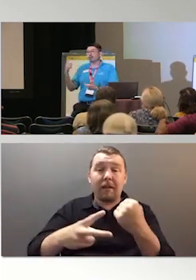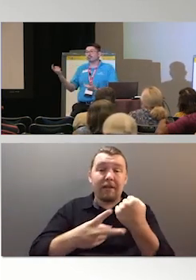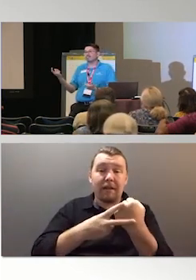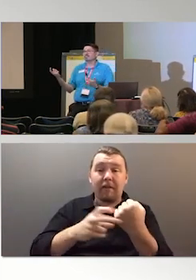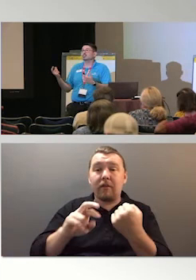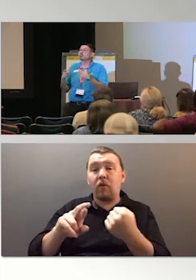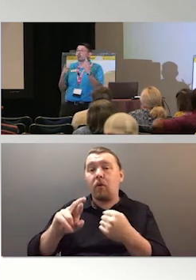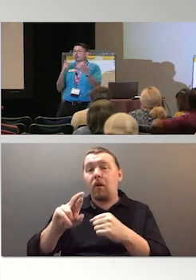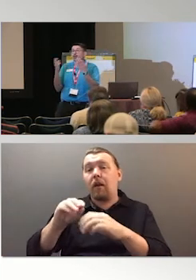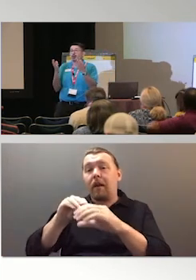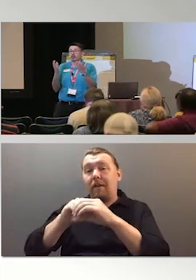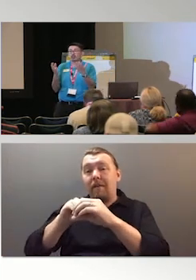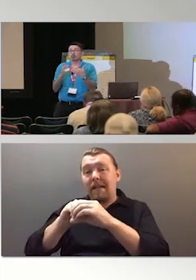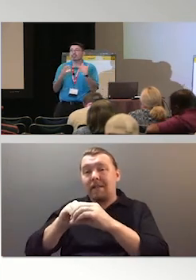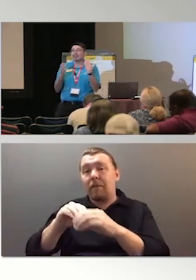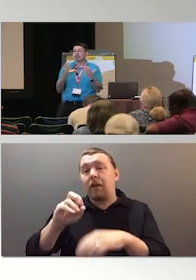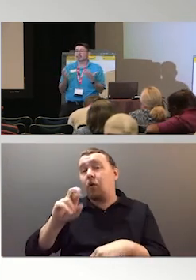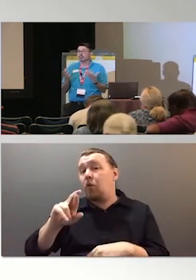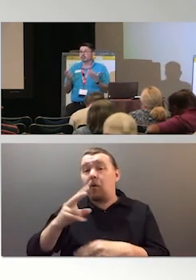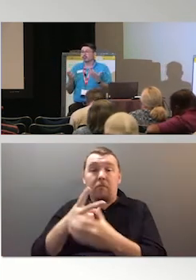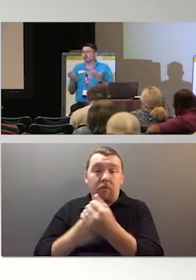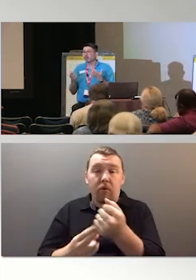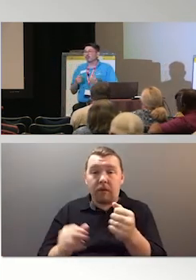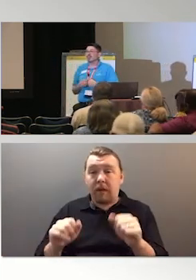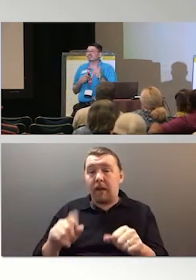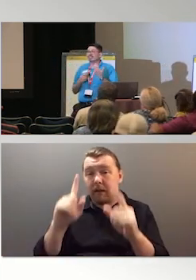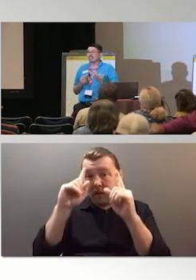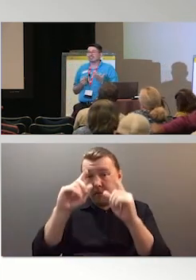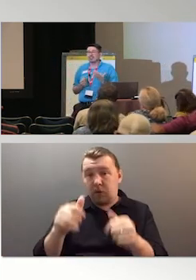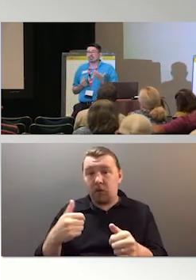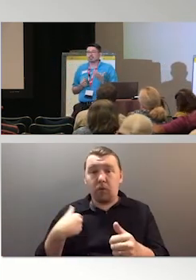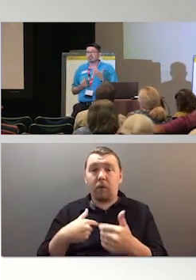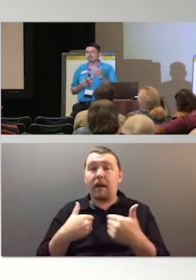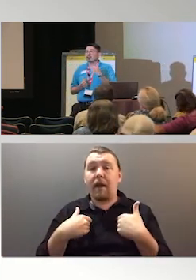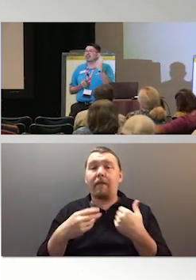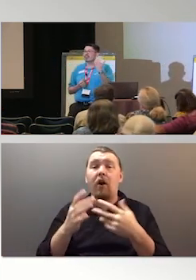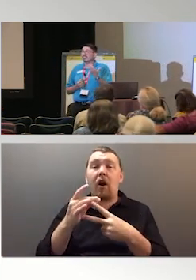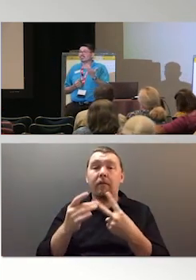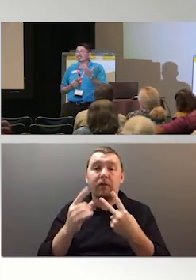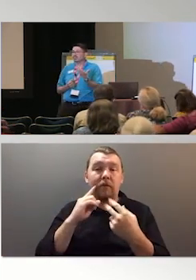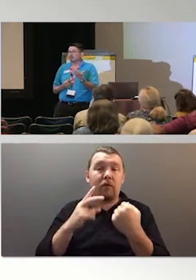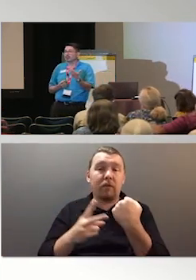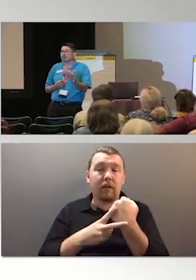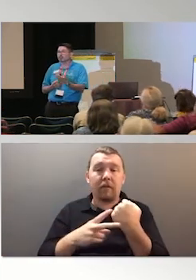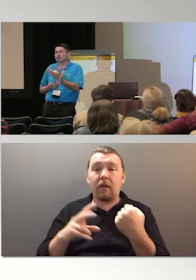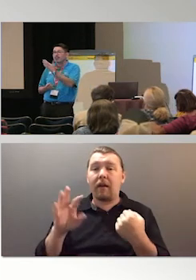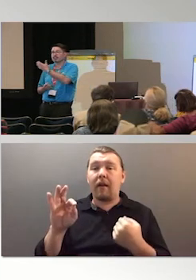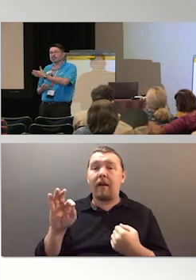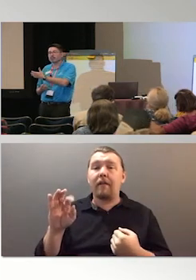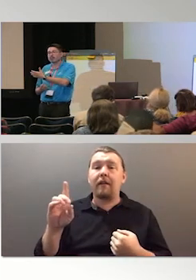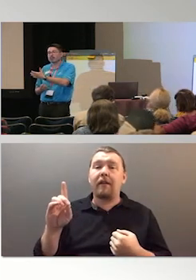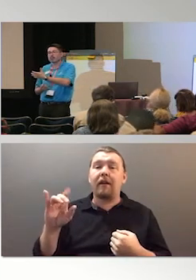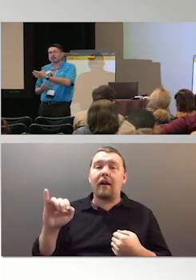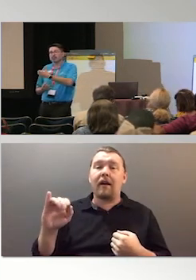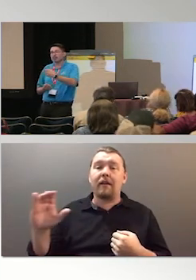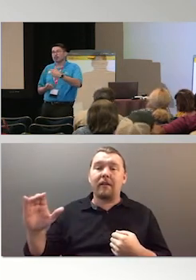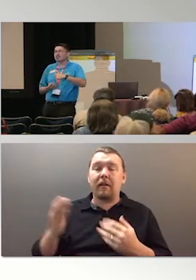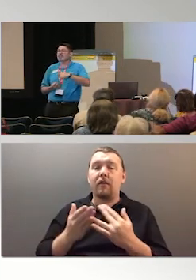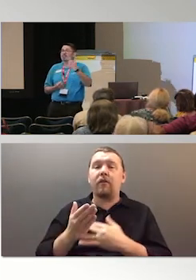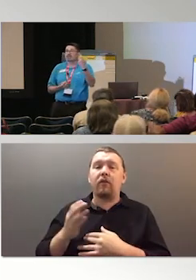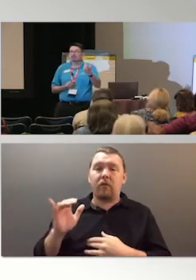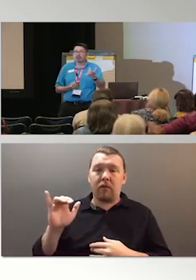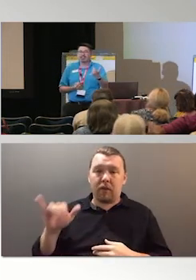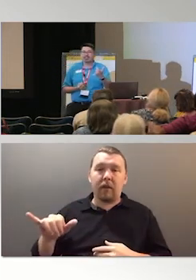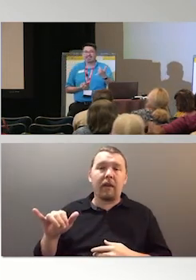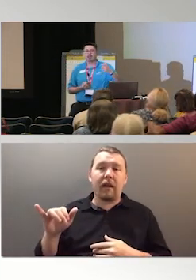or an investment tool or both, it's really up to you. We have savings options that are an FDIC product through Bank of New York Mellon. We also